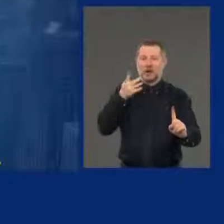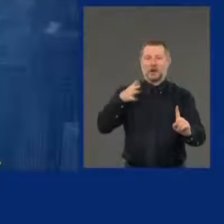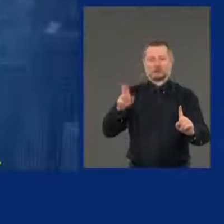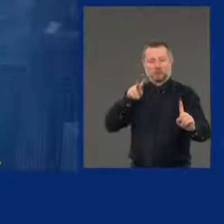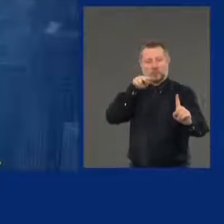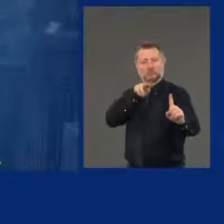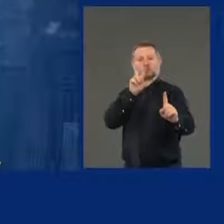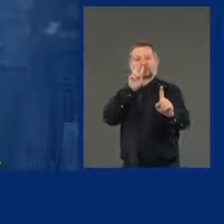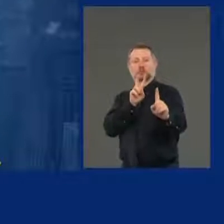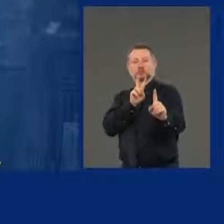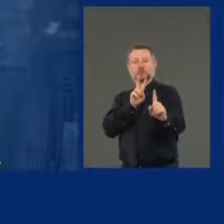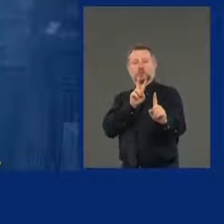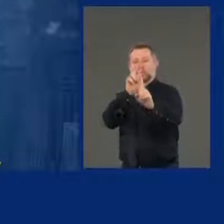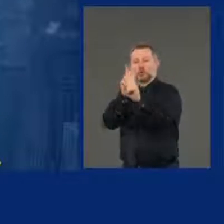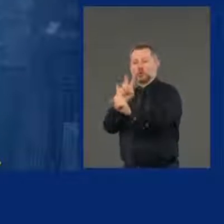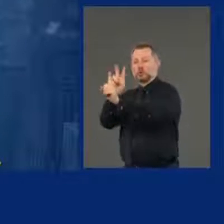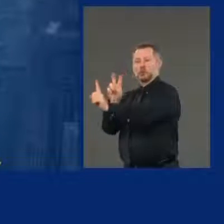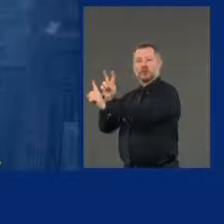to normalcy.